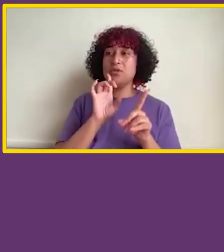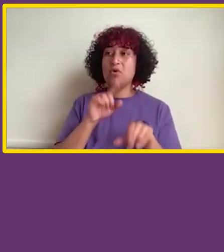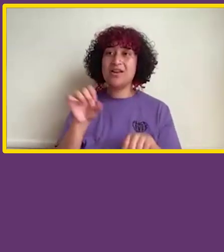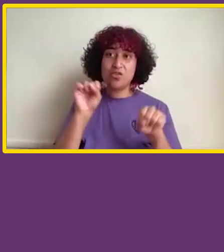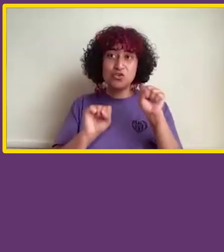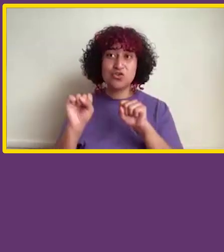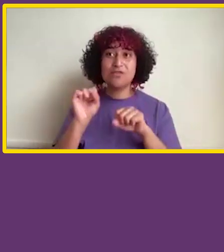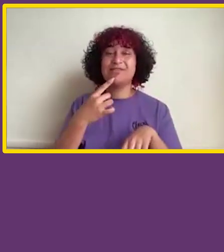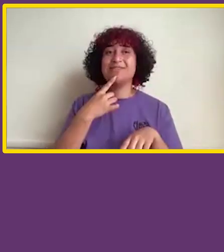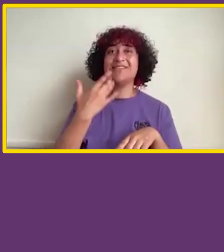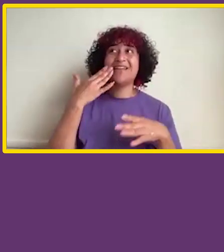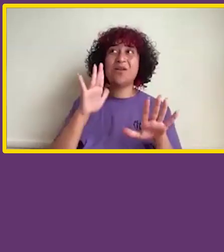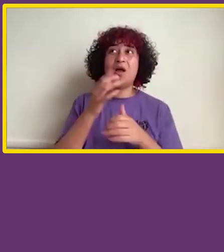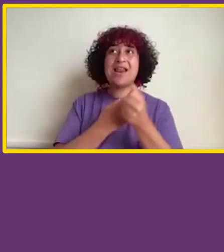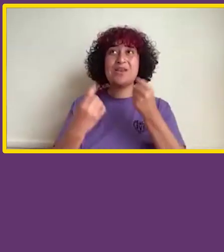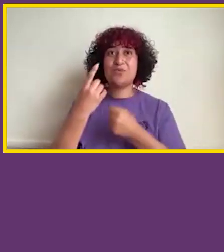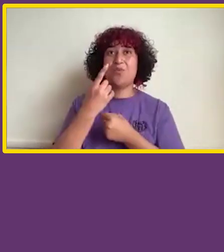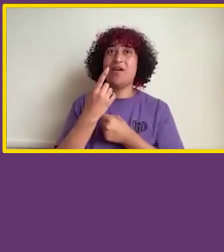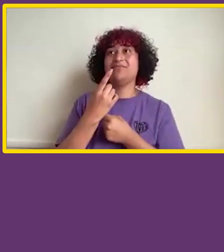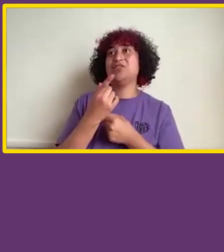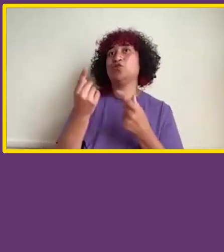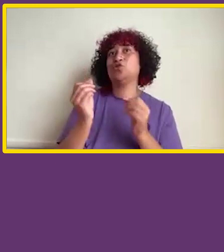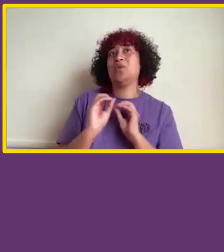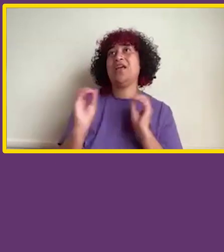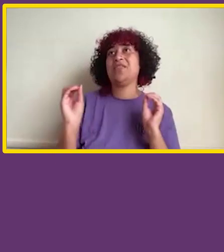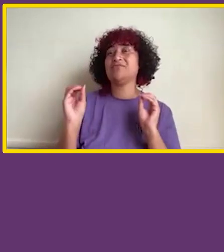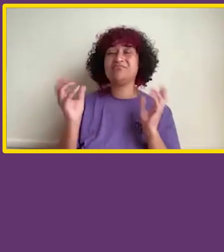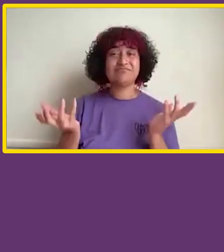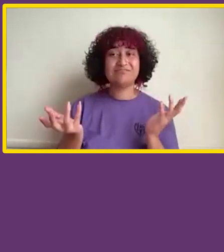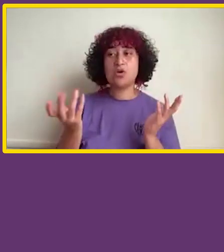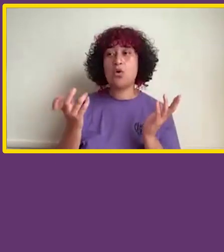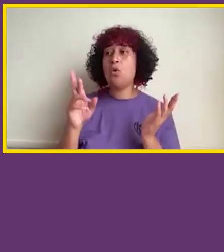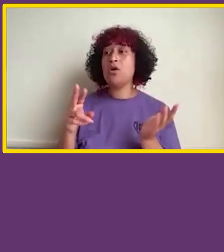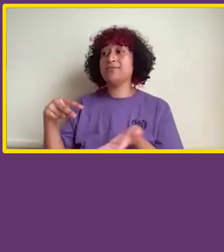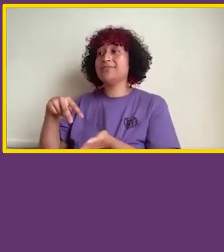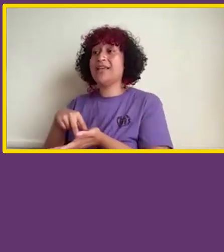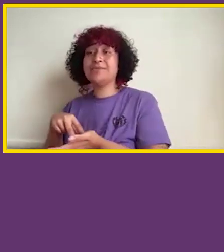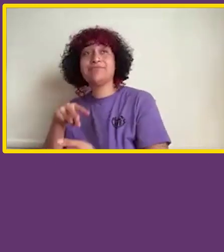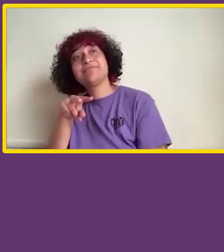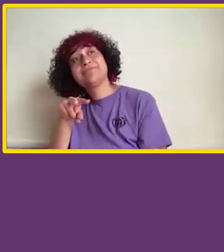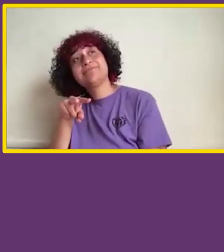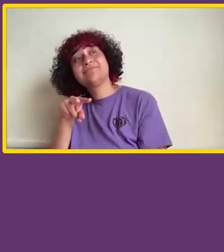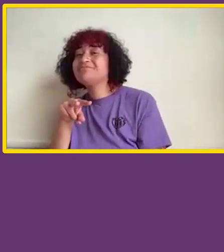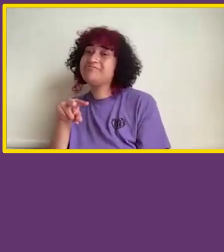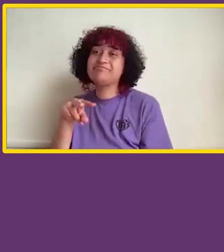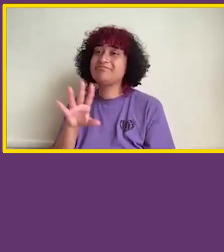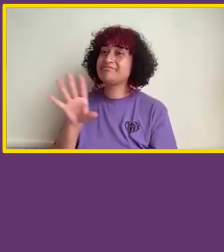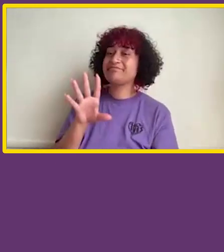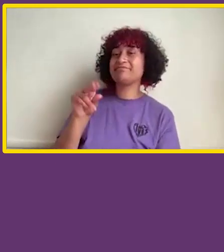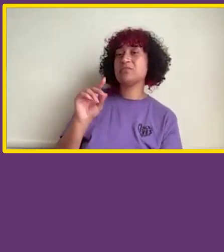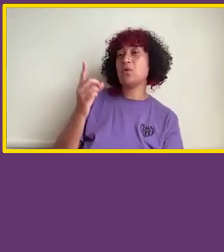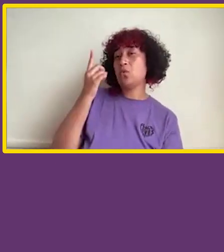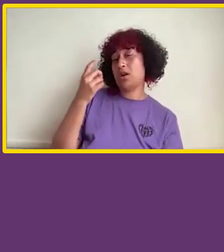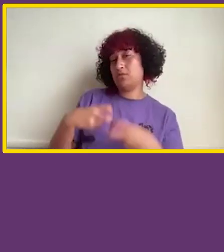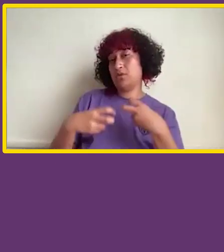they didn't want anyone to just do nothing or stand by. And one of the issues I think we have